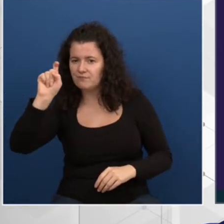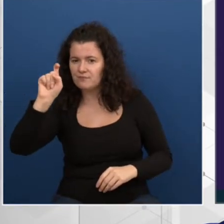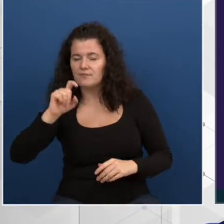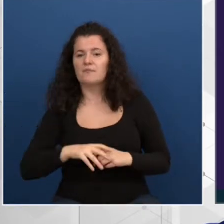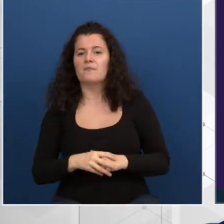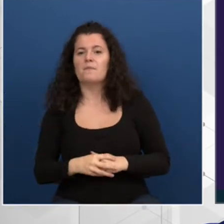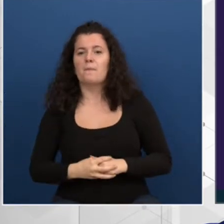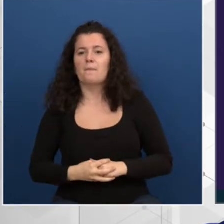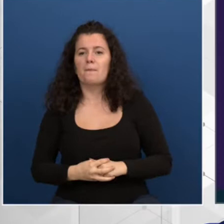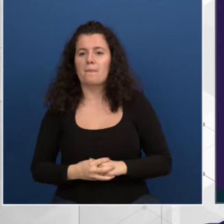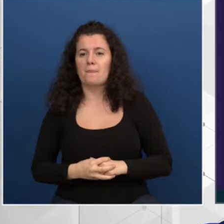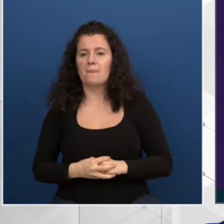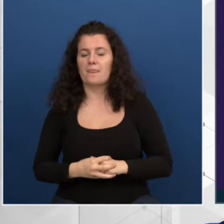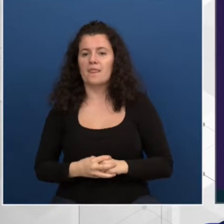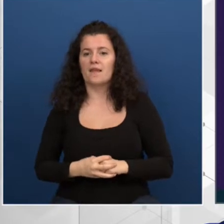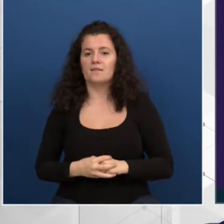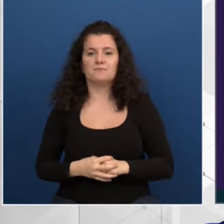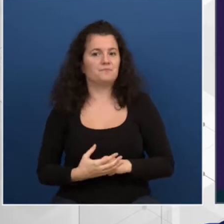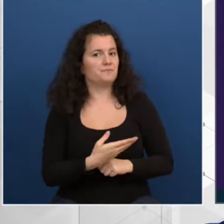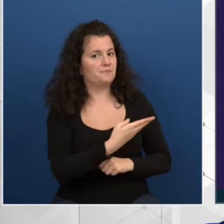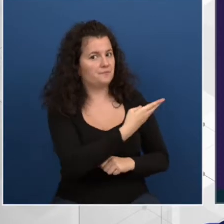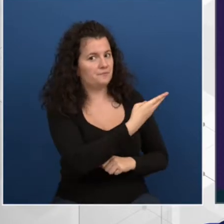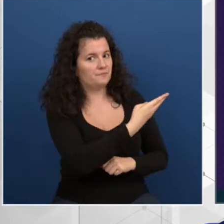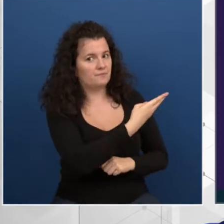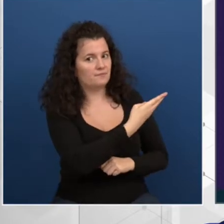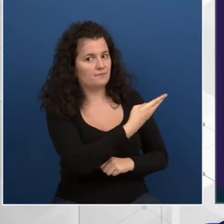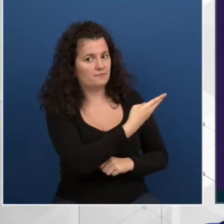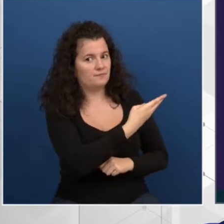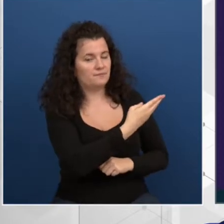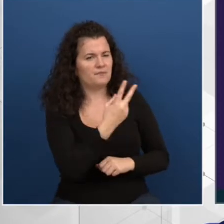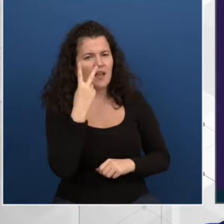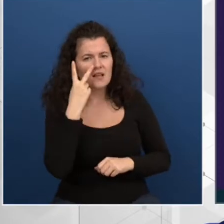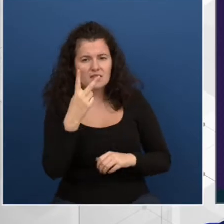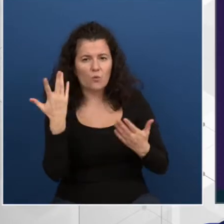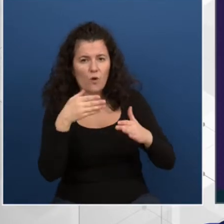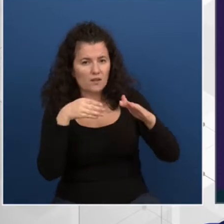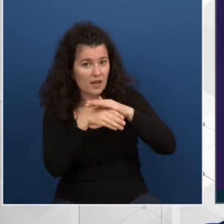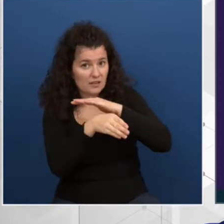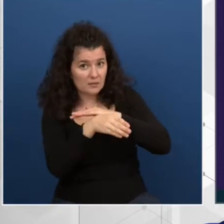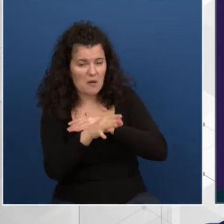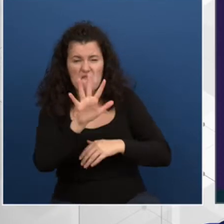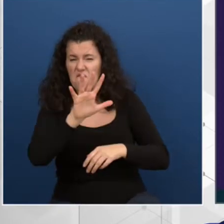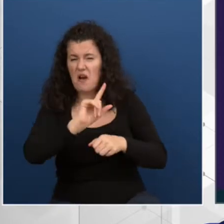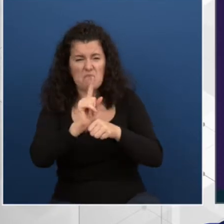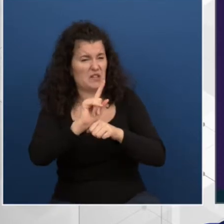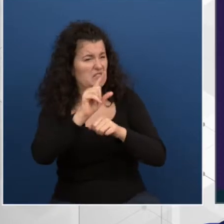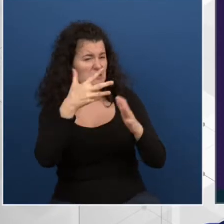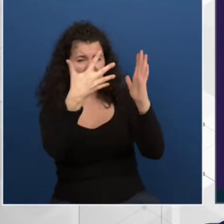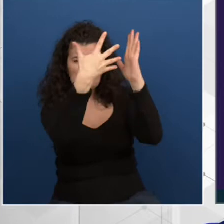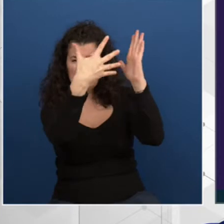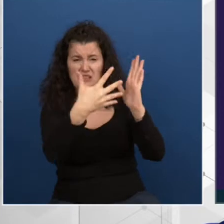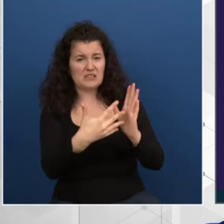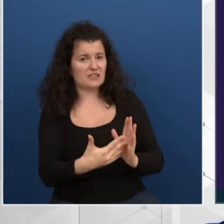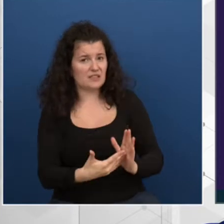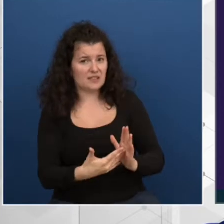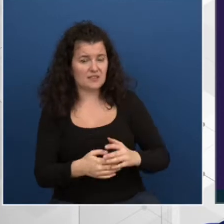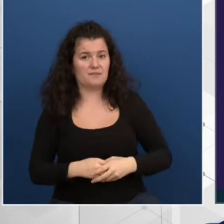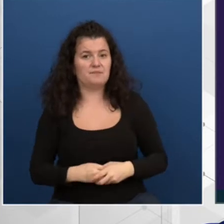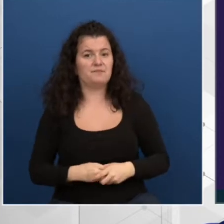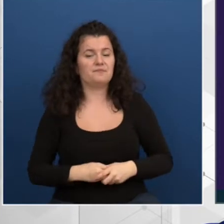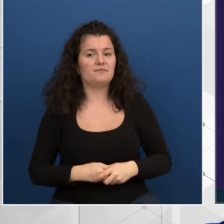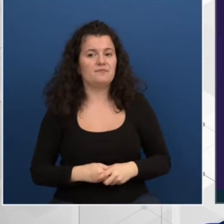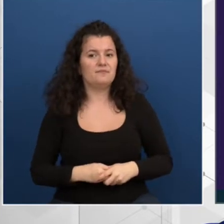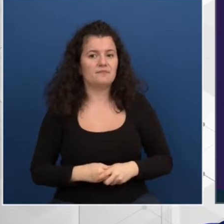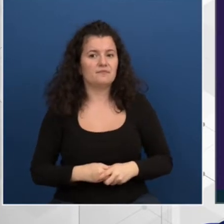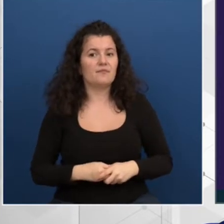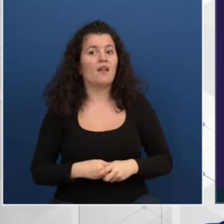FastPass. And so that identifies common accessibility issues in less than 5 minutes. We also have the assessments view, which offers a detailed